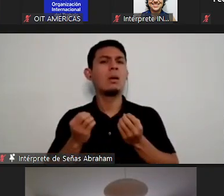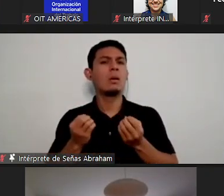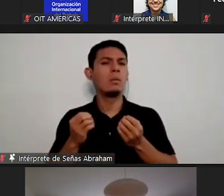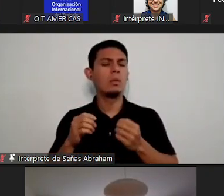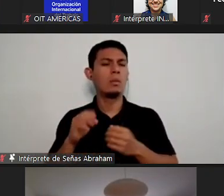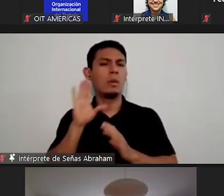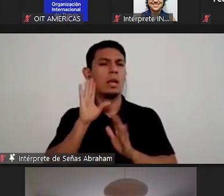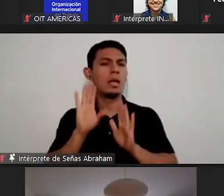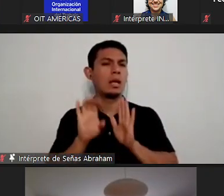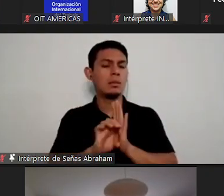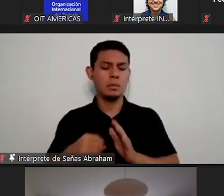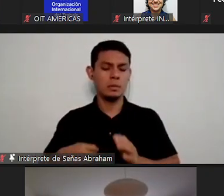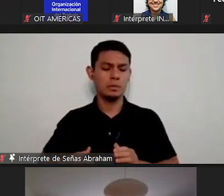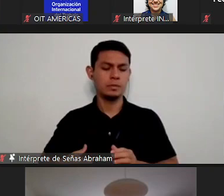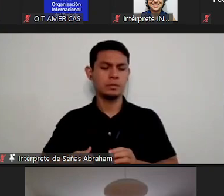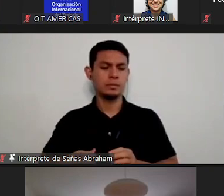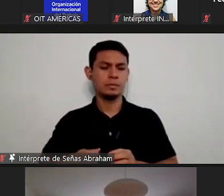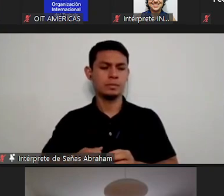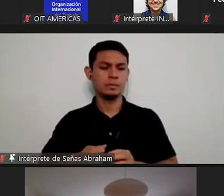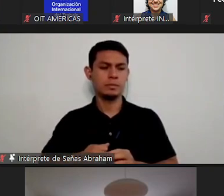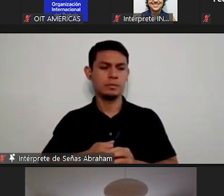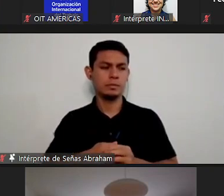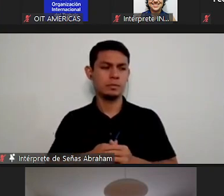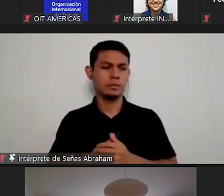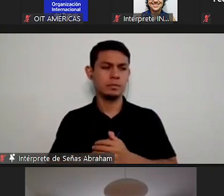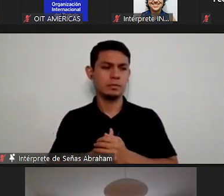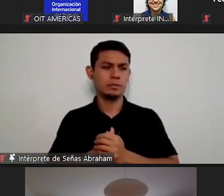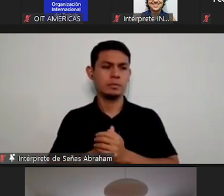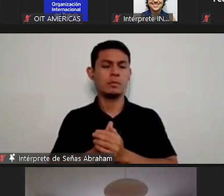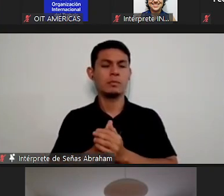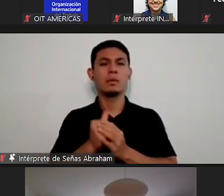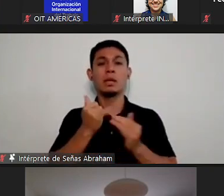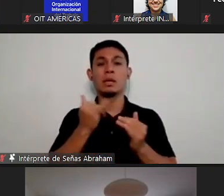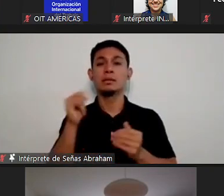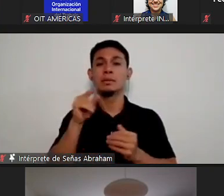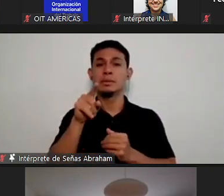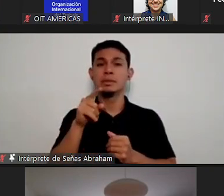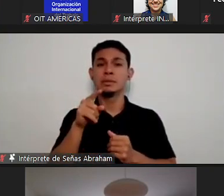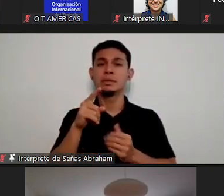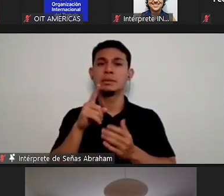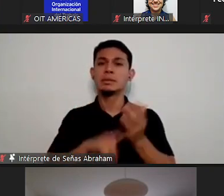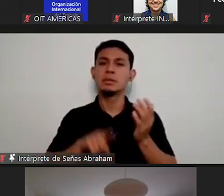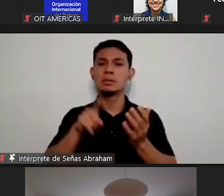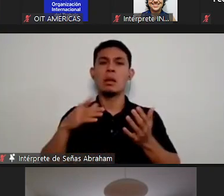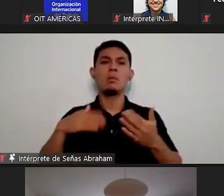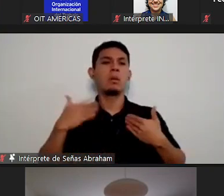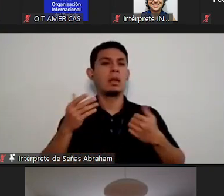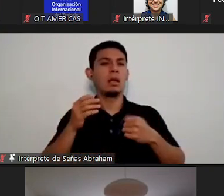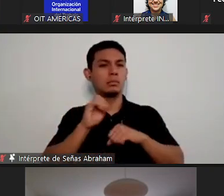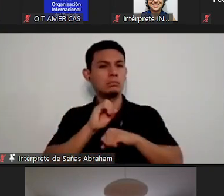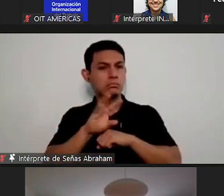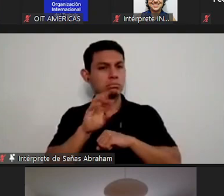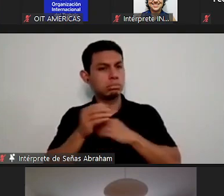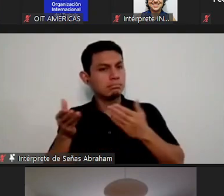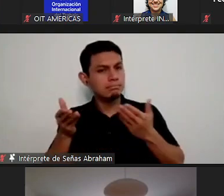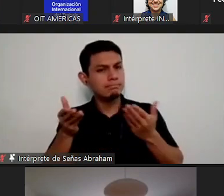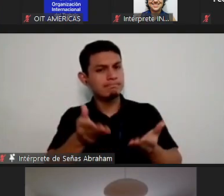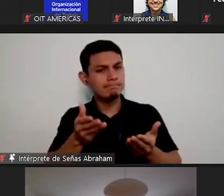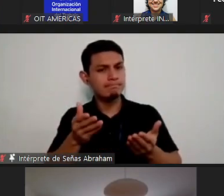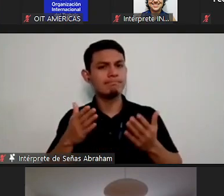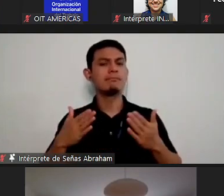through around the structures like formality and from the gap what are your considerations